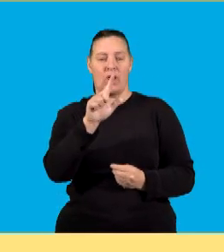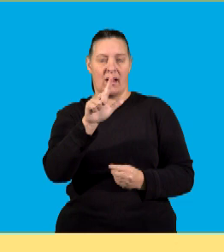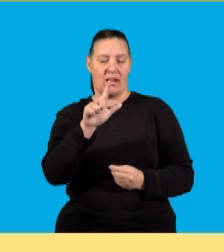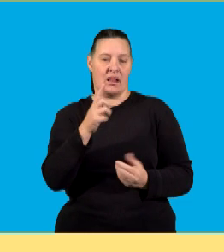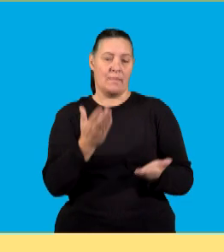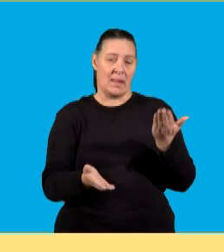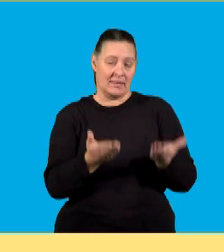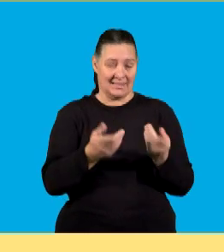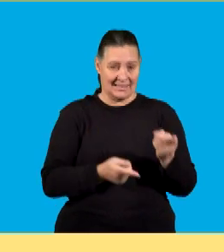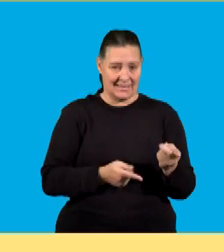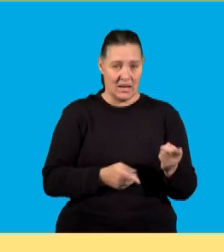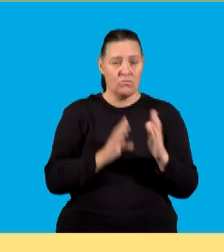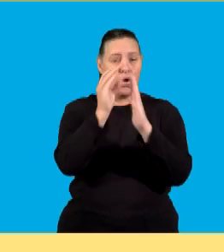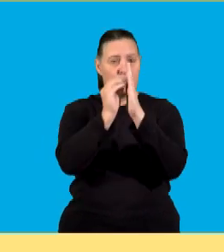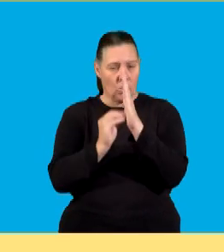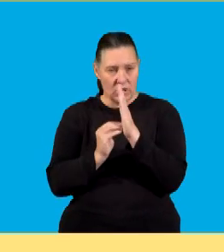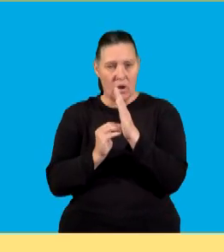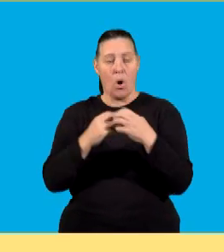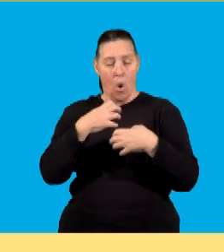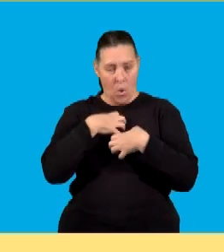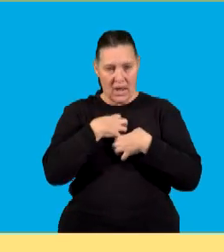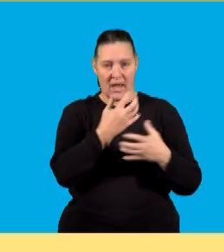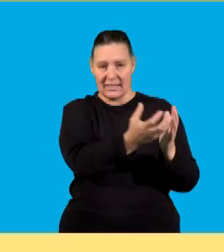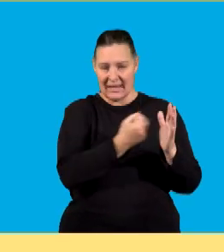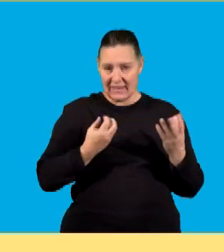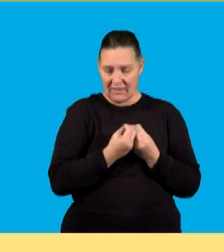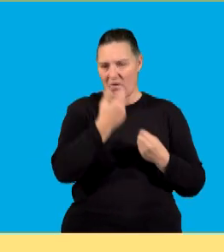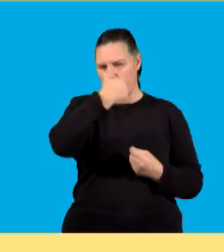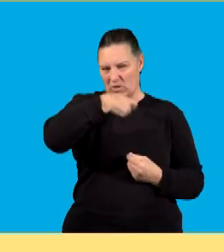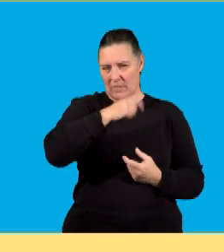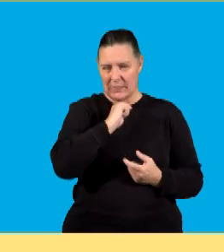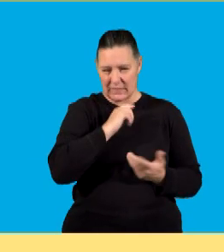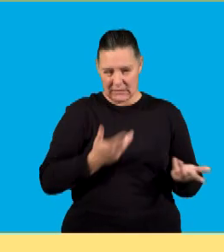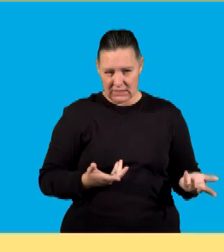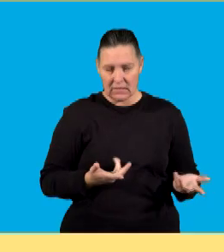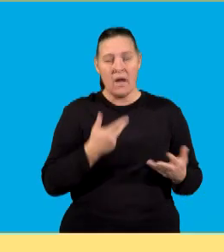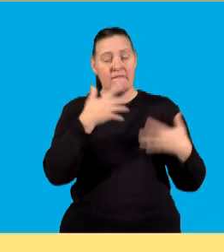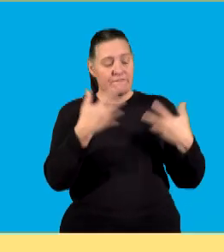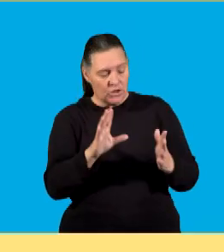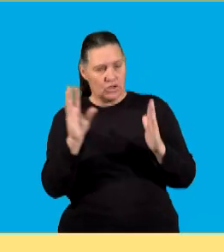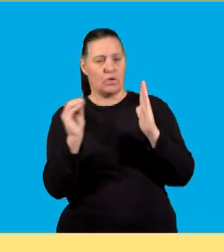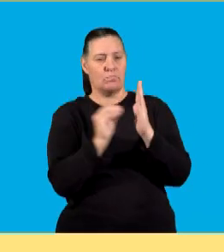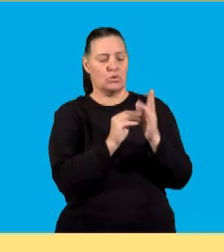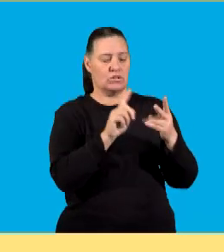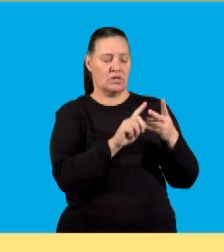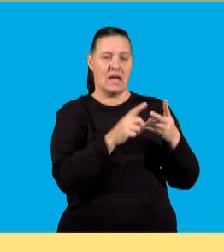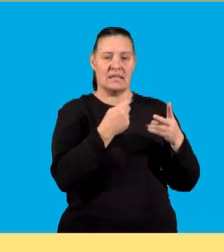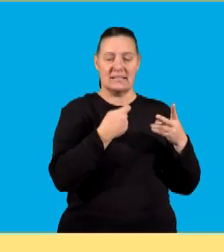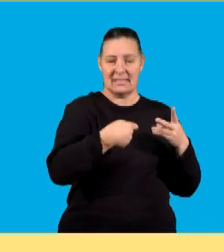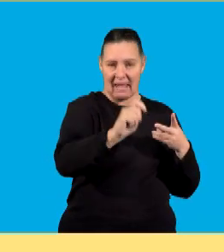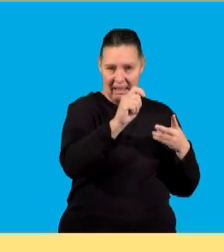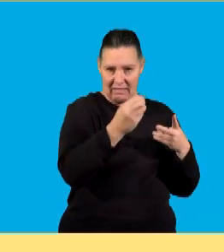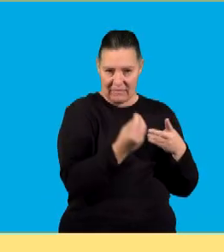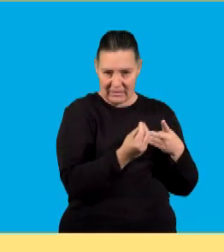balance, and we have already recorded when the owner took goods for personal use. We have already recorded